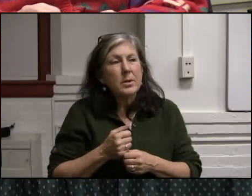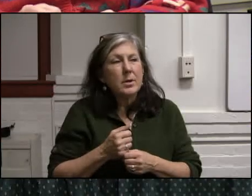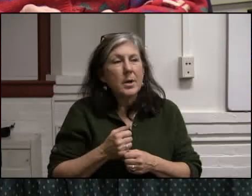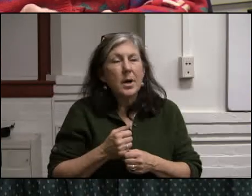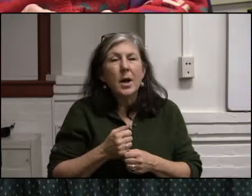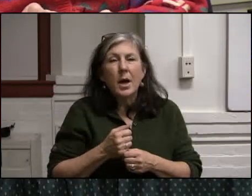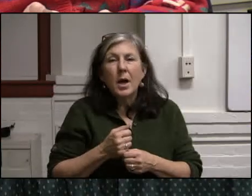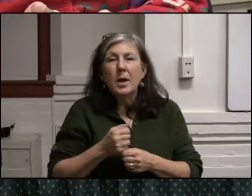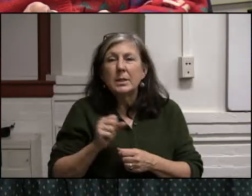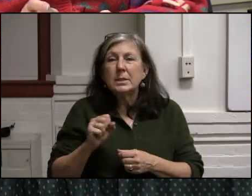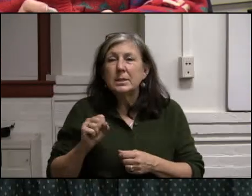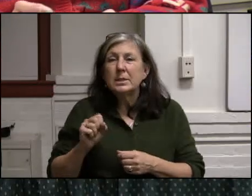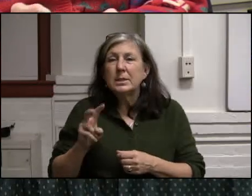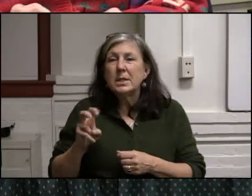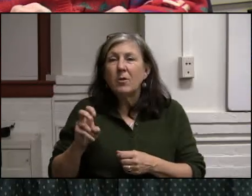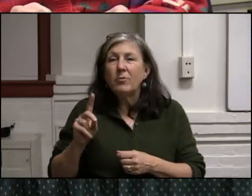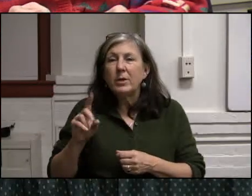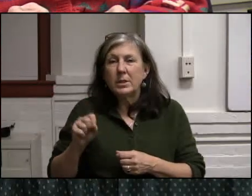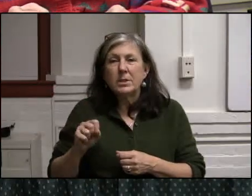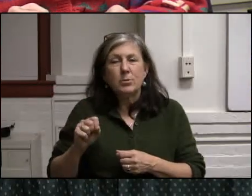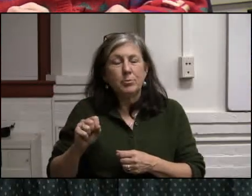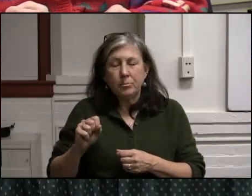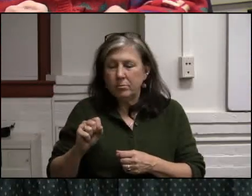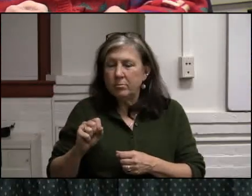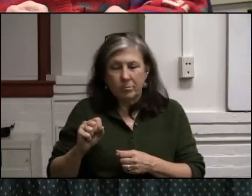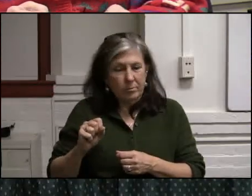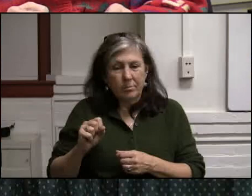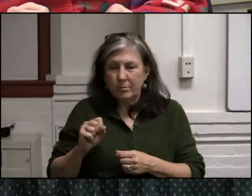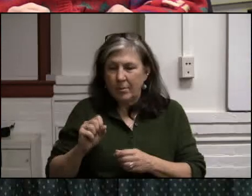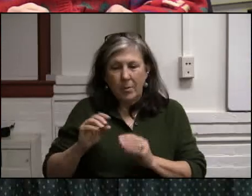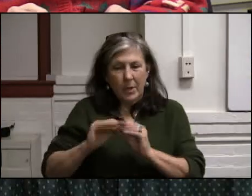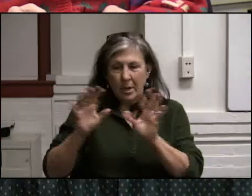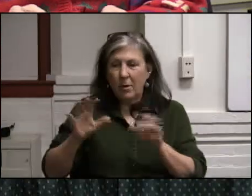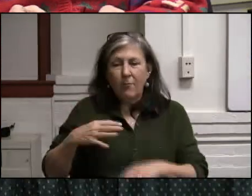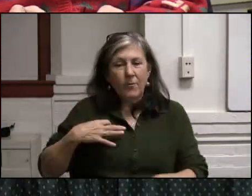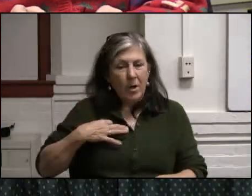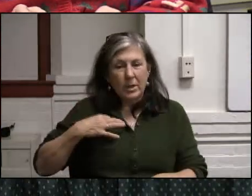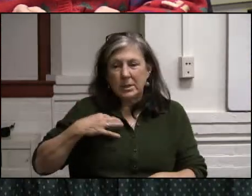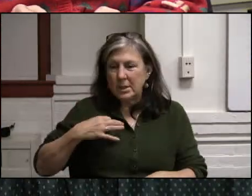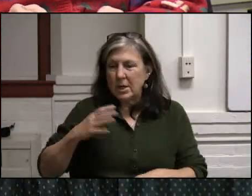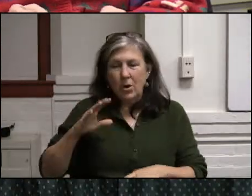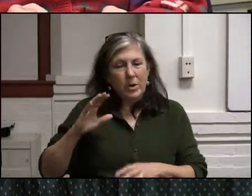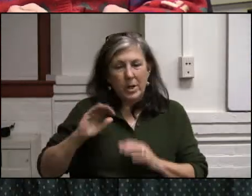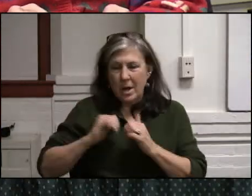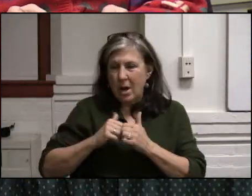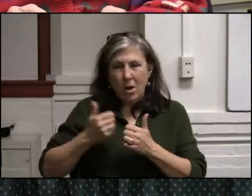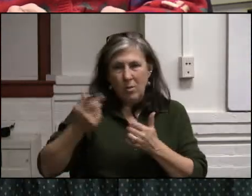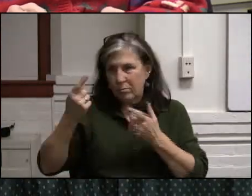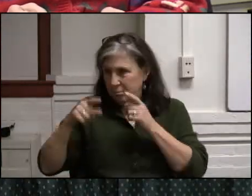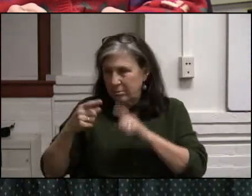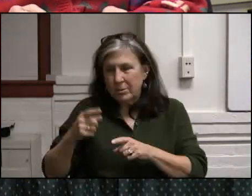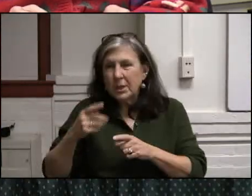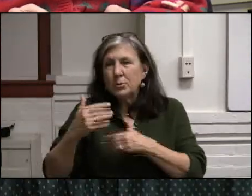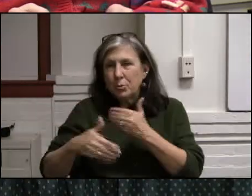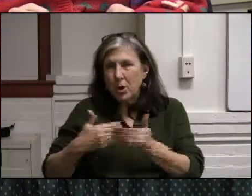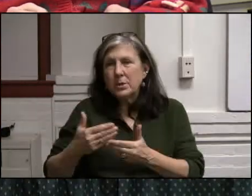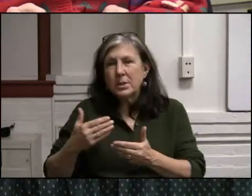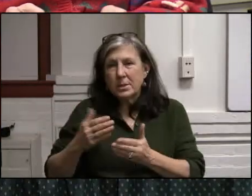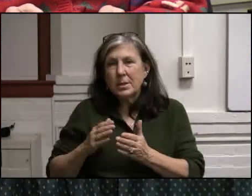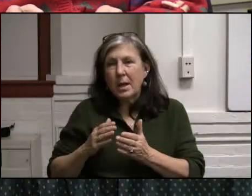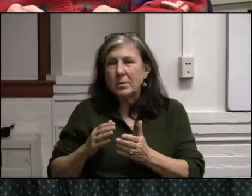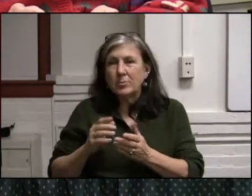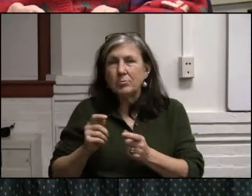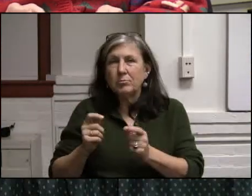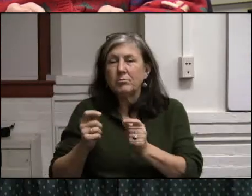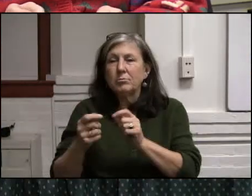the CEVEDS one is explicitly voluntary and is a process that's sort of evolved in recent years. And